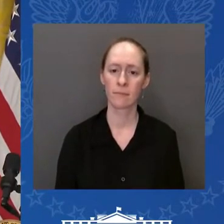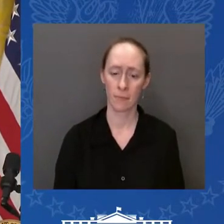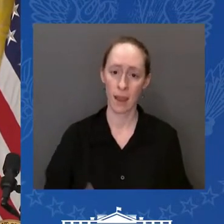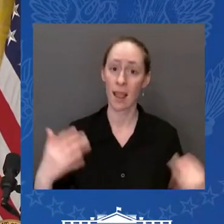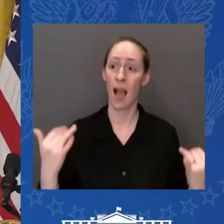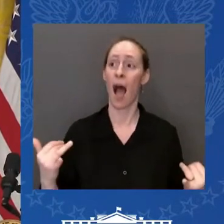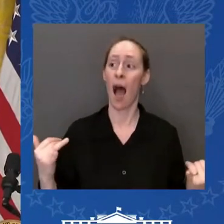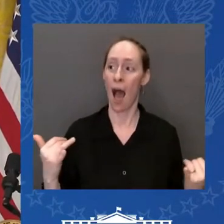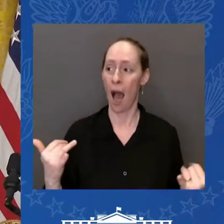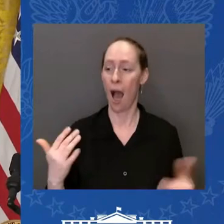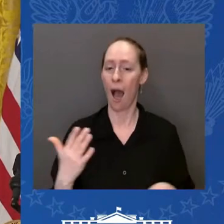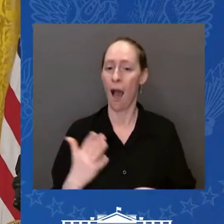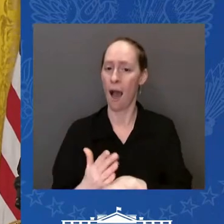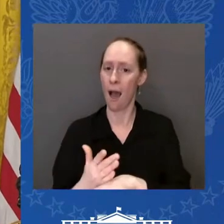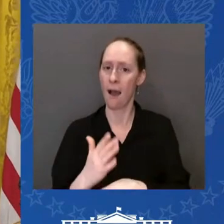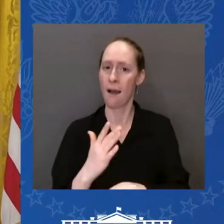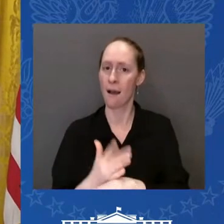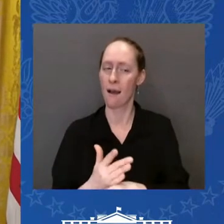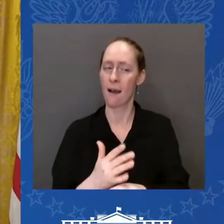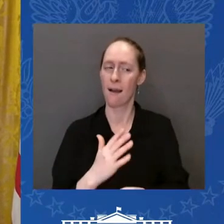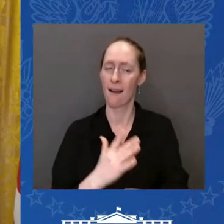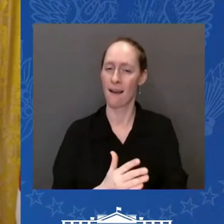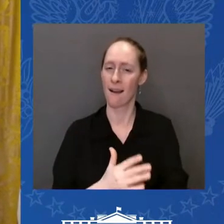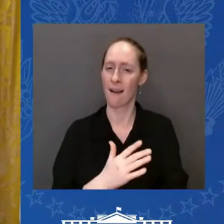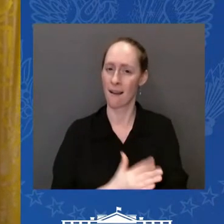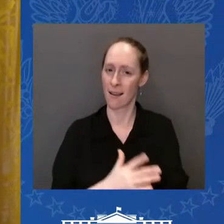Instead, we made sure the American Rescue Plan empowered you